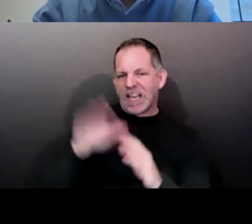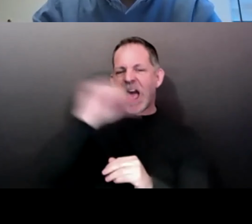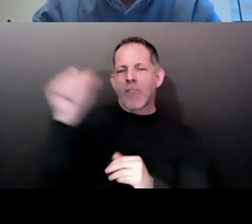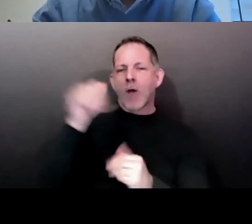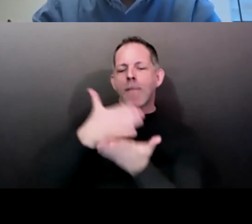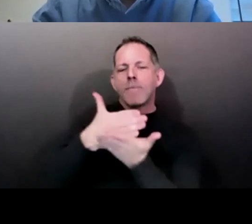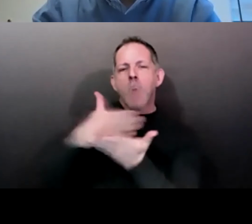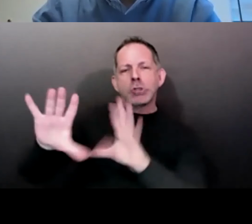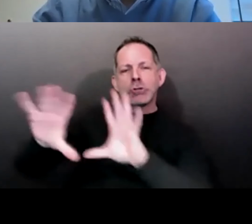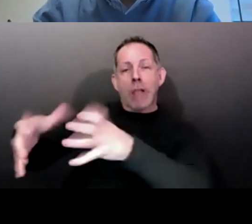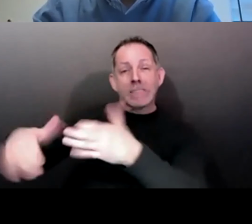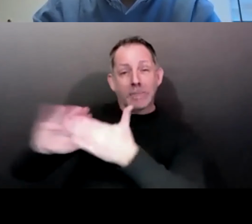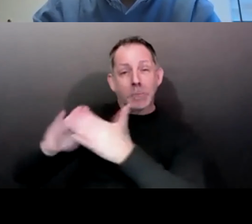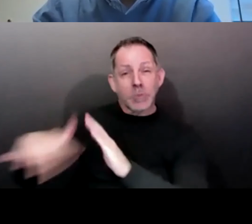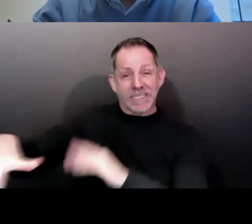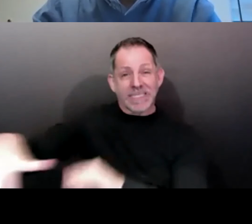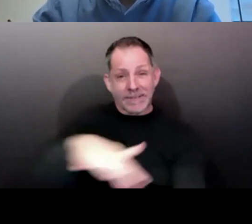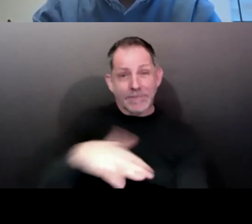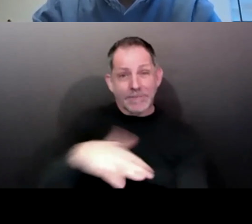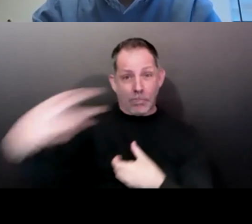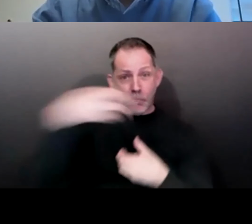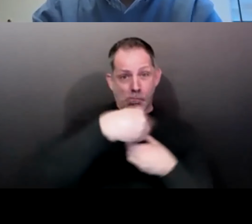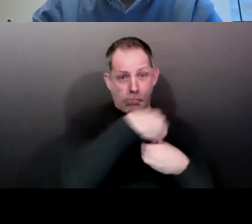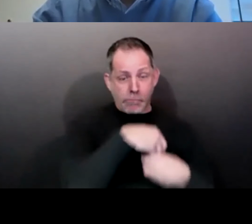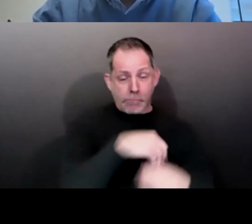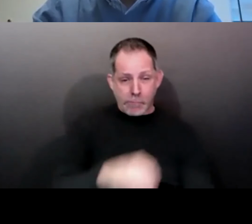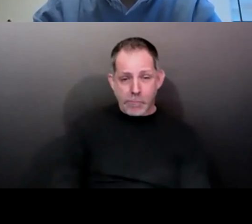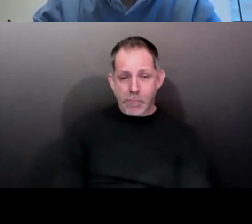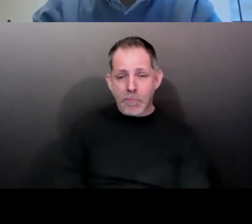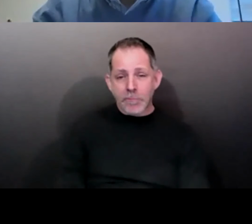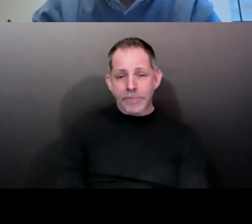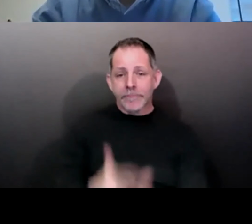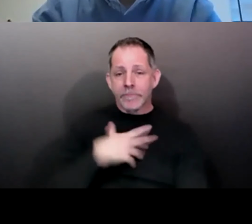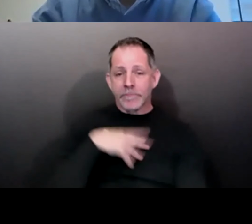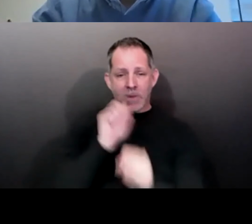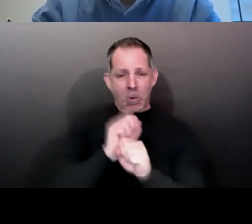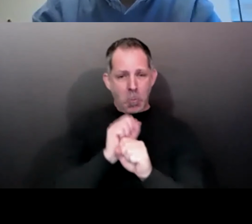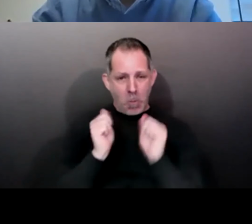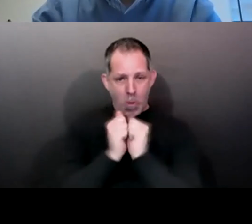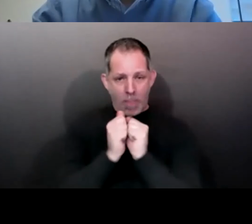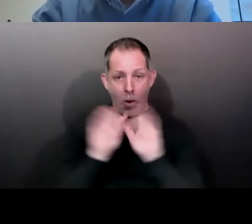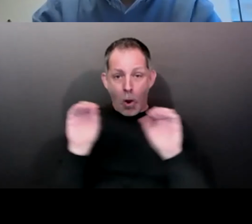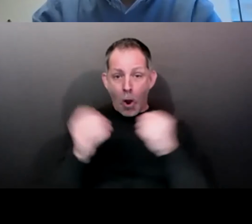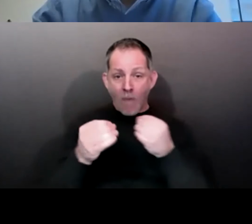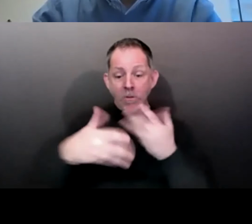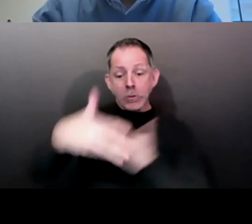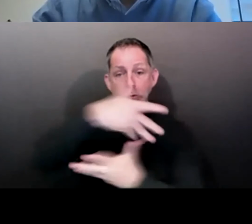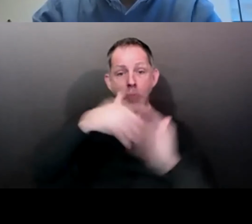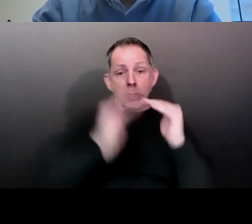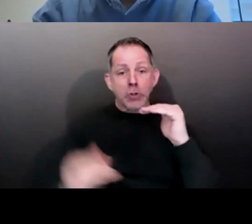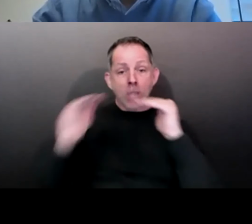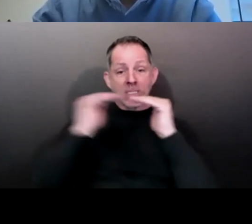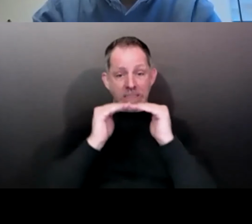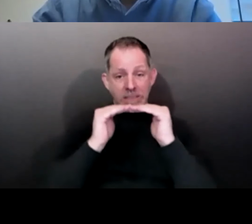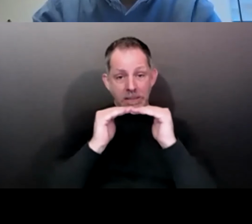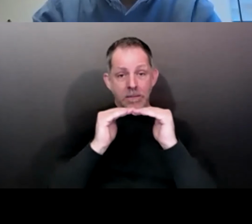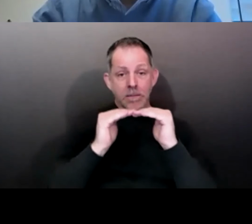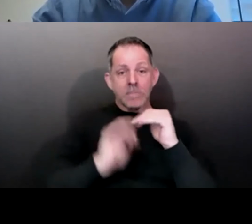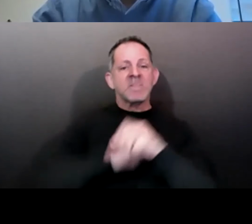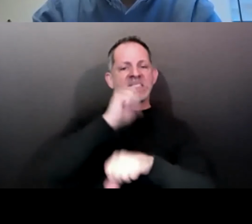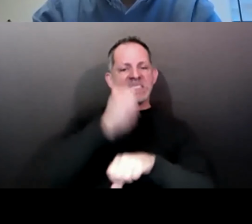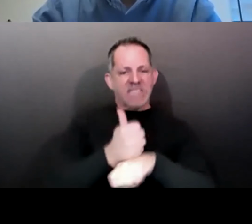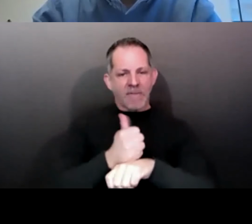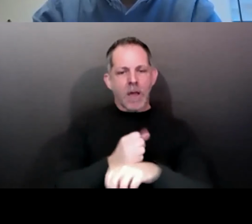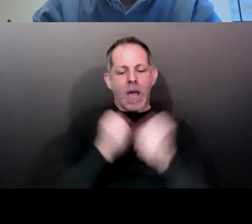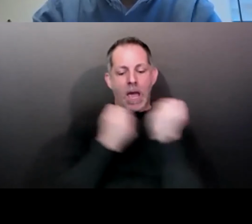the Executive's Office of Social Justice to create and launch a community advocate program. That will be similar to what was